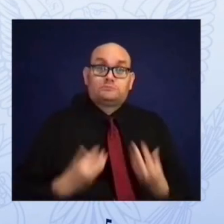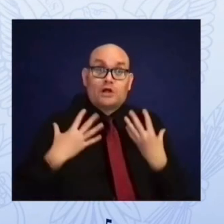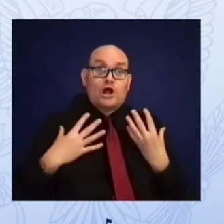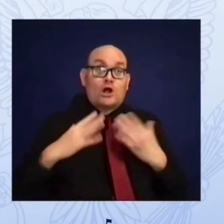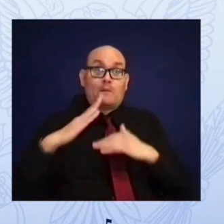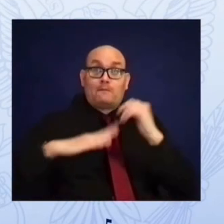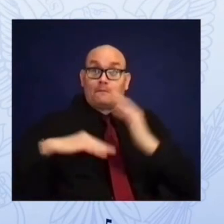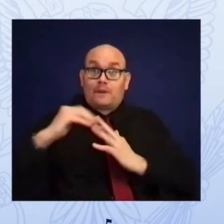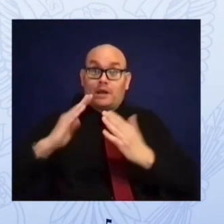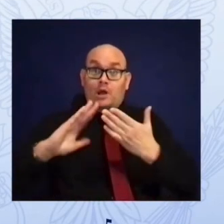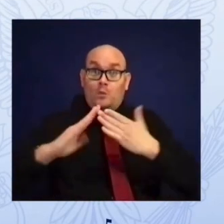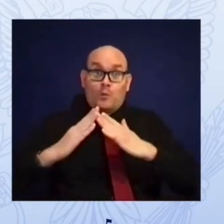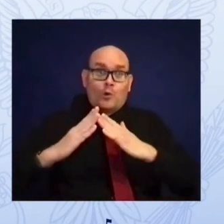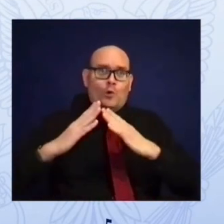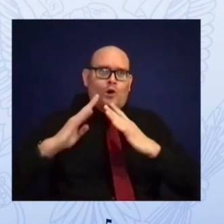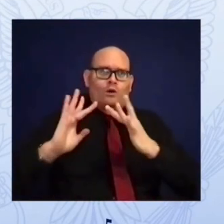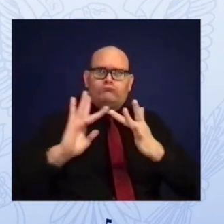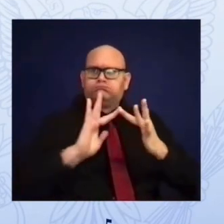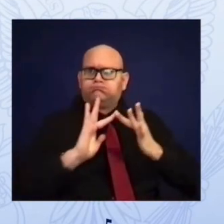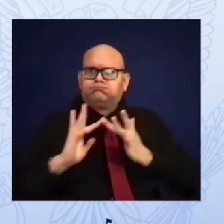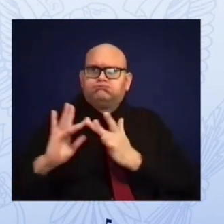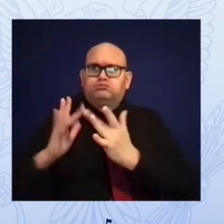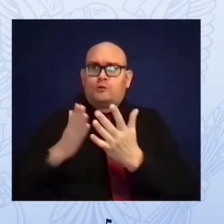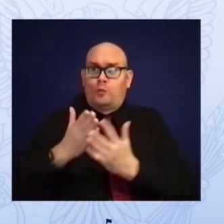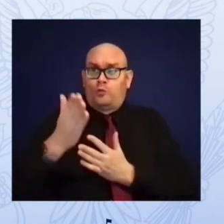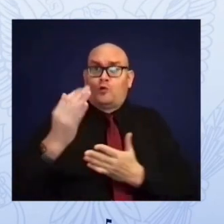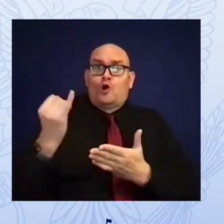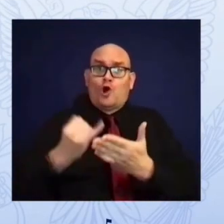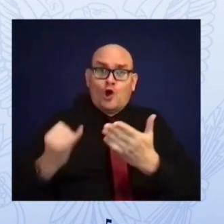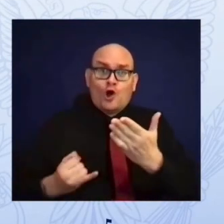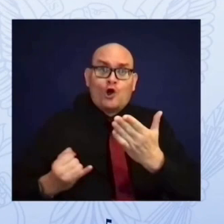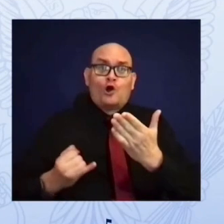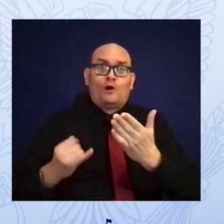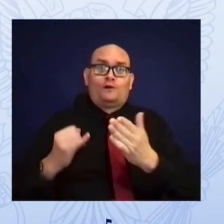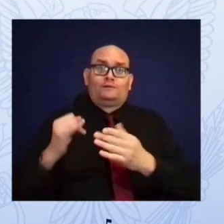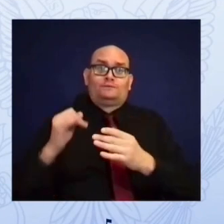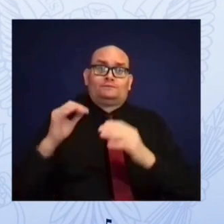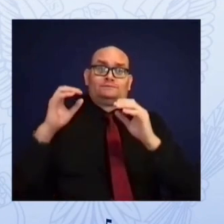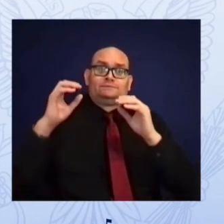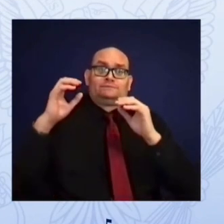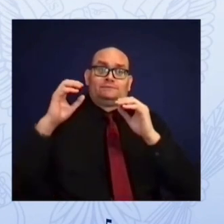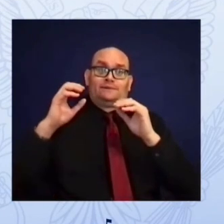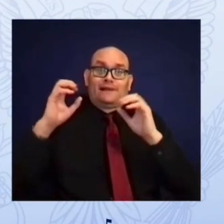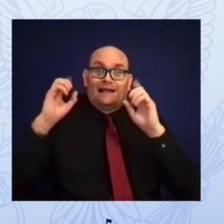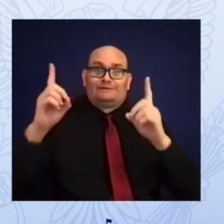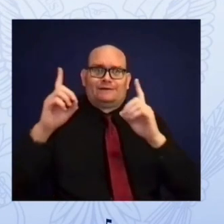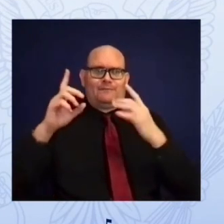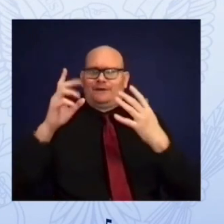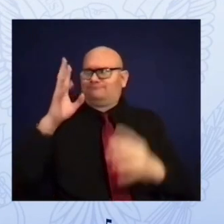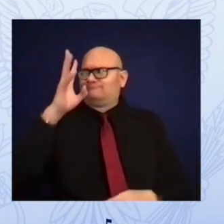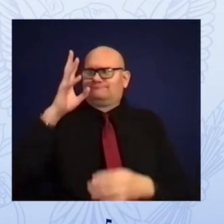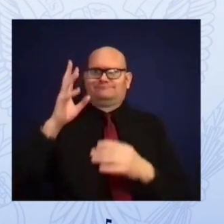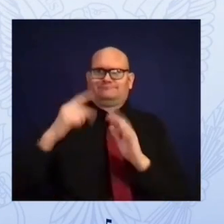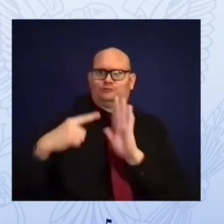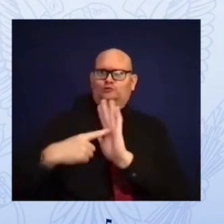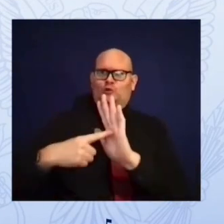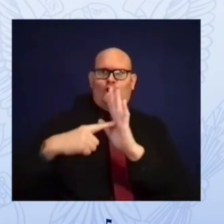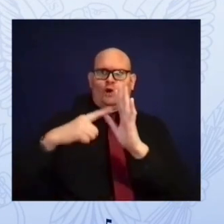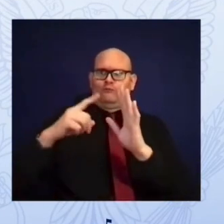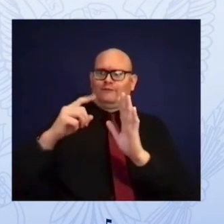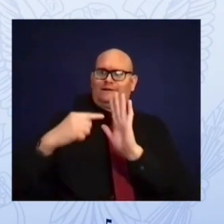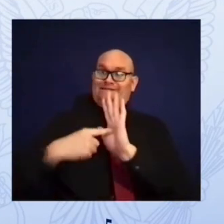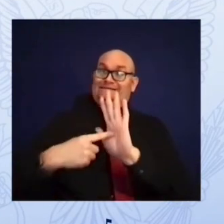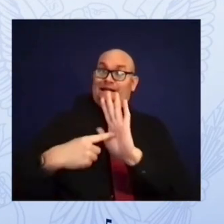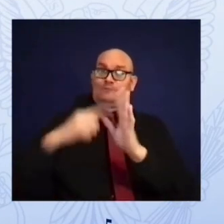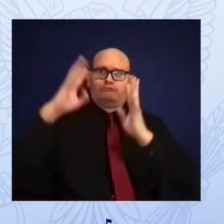programs, Riverside Art Museum is driven by the power of the arts to bring people together, to connect. The museum believes that